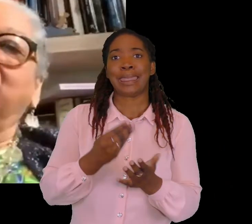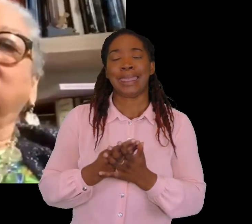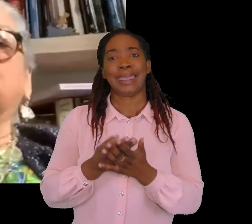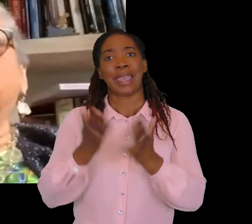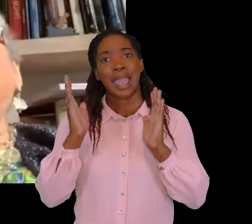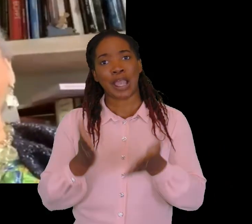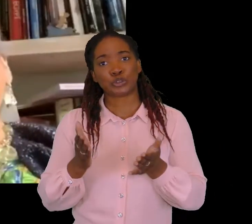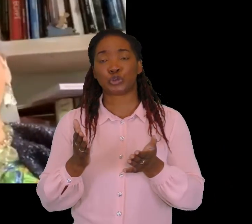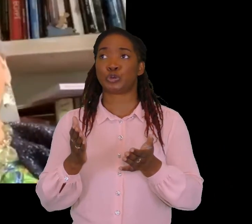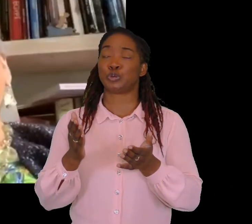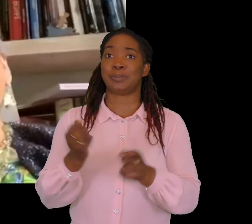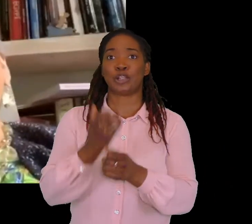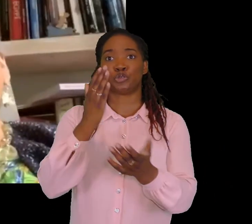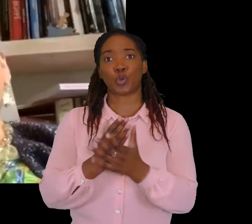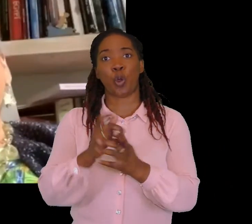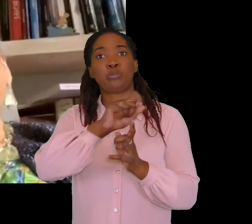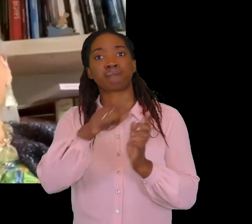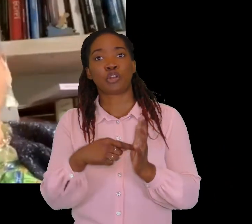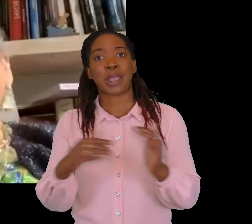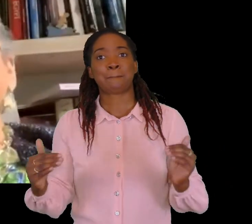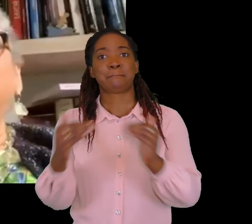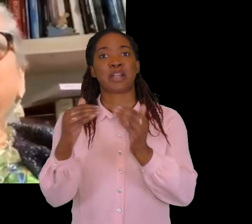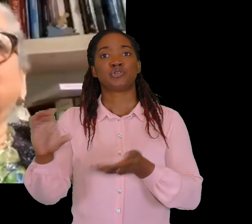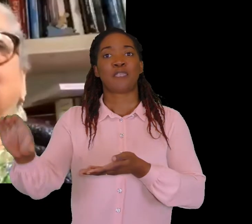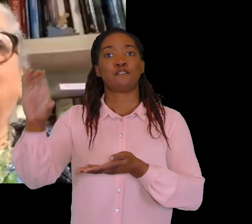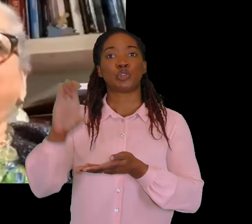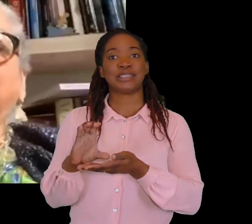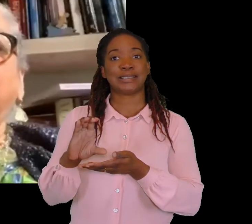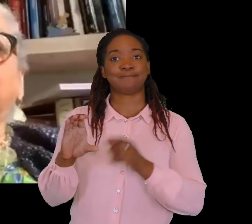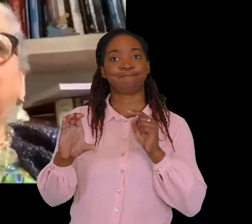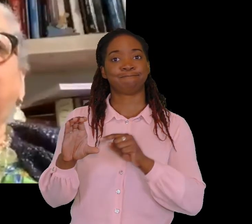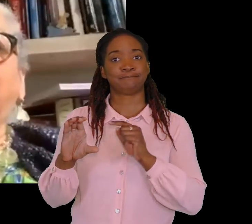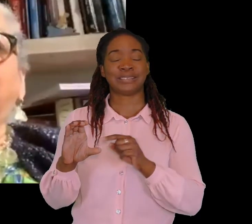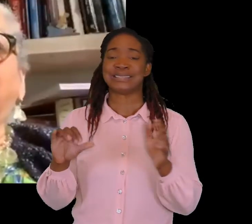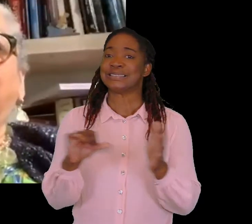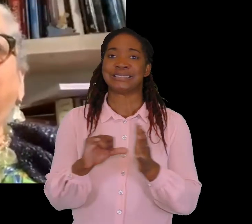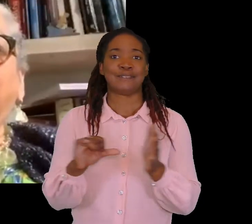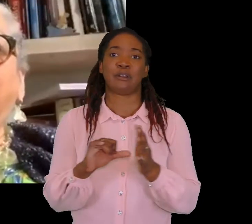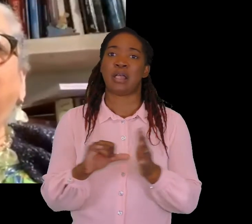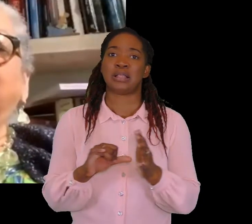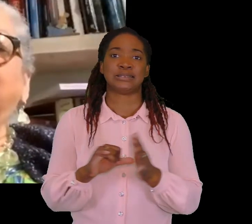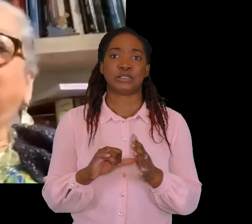to make your project fit. It was a awful chicken and egg thing,